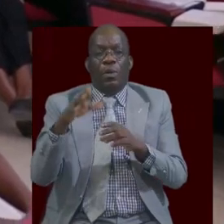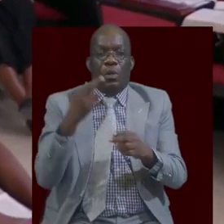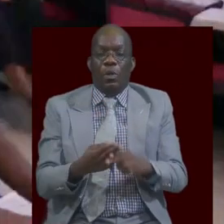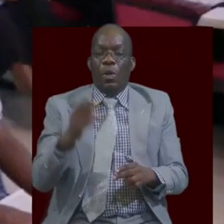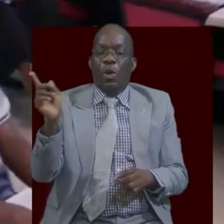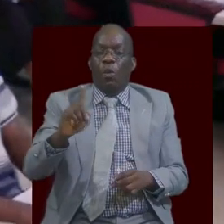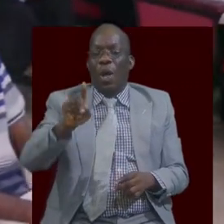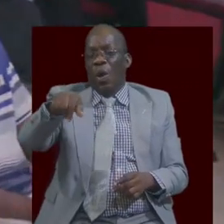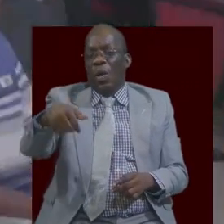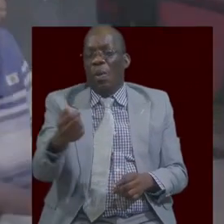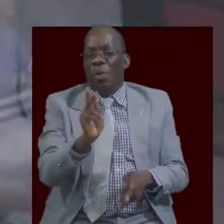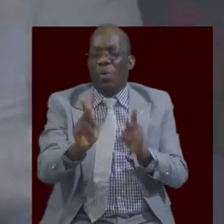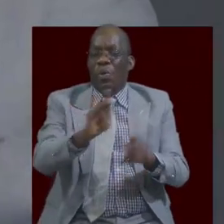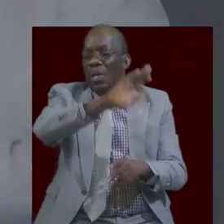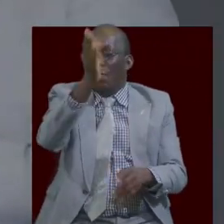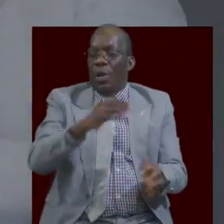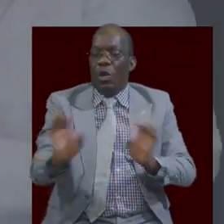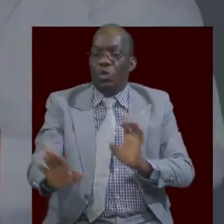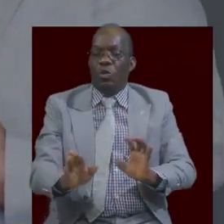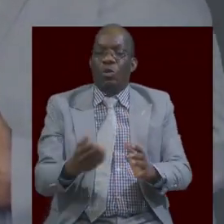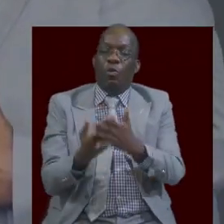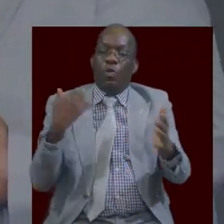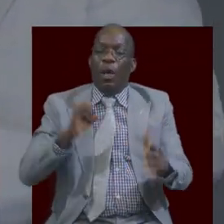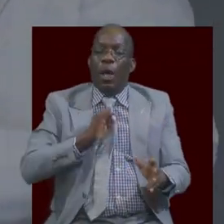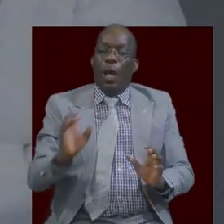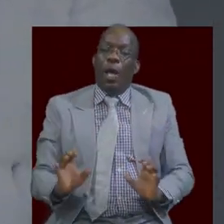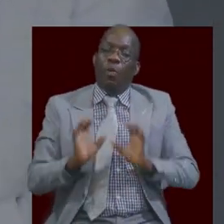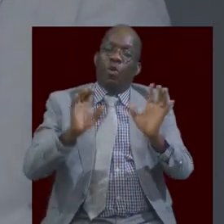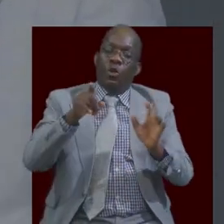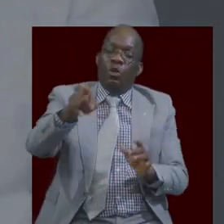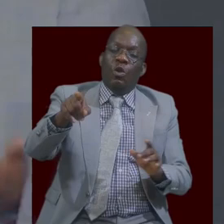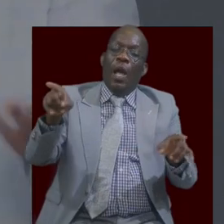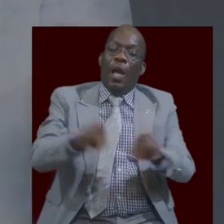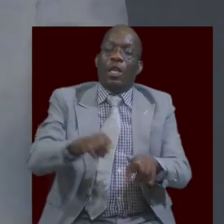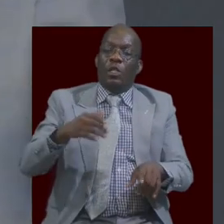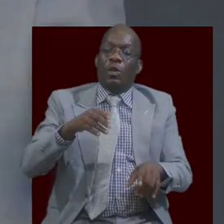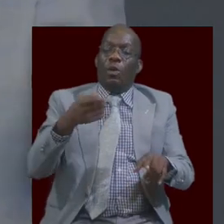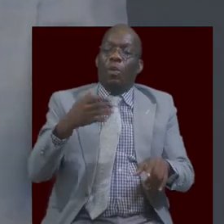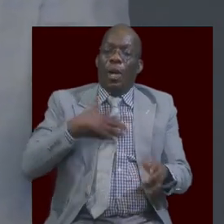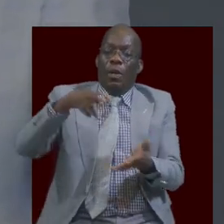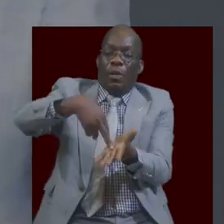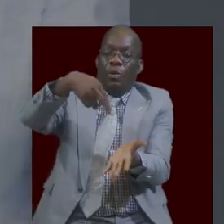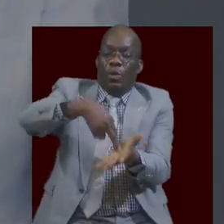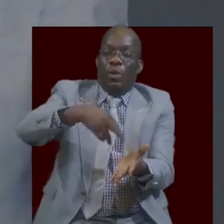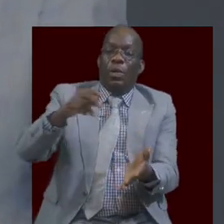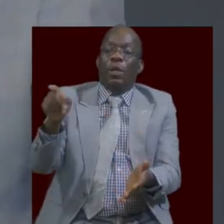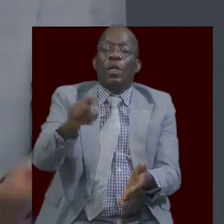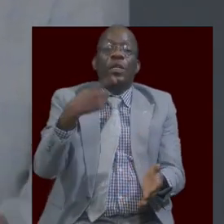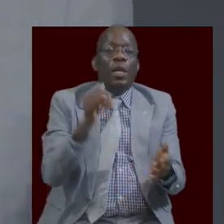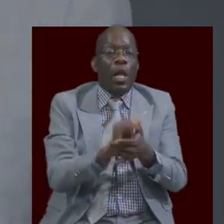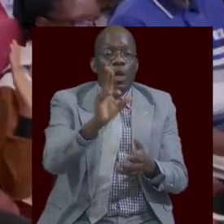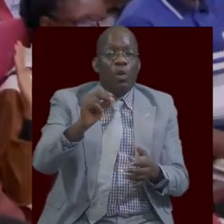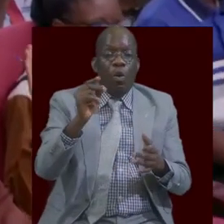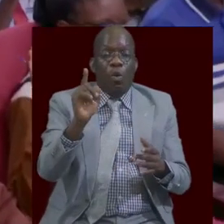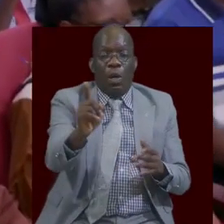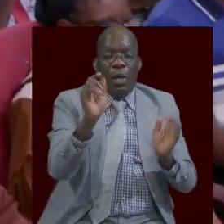never done before. I put you forth as my candidate. I said, they said nobody has done it